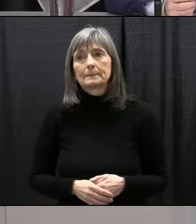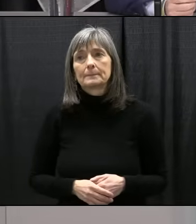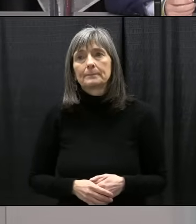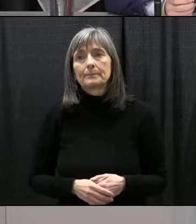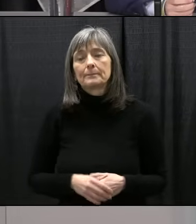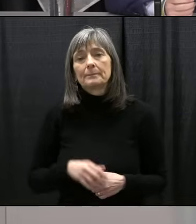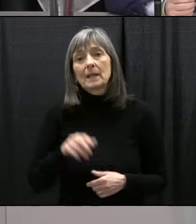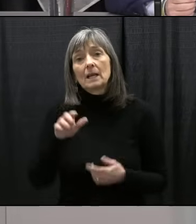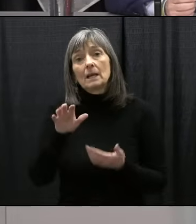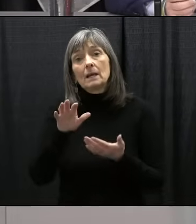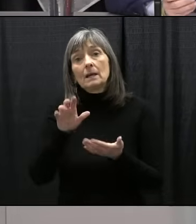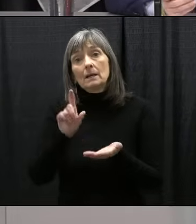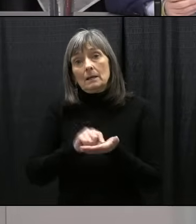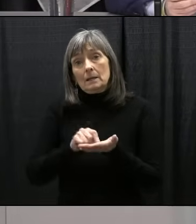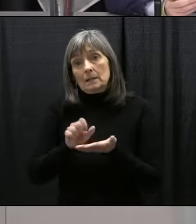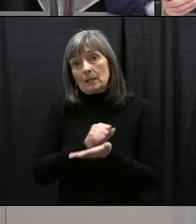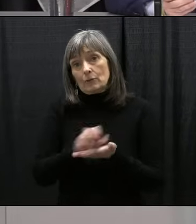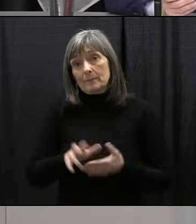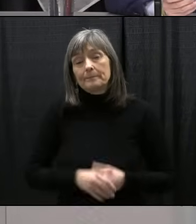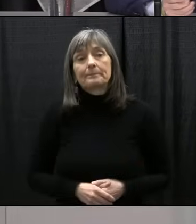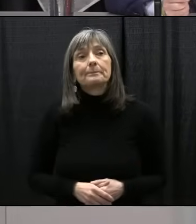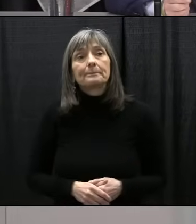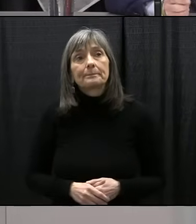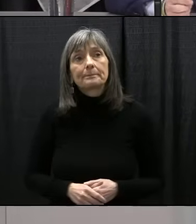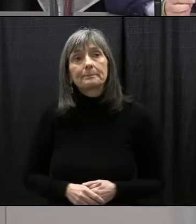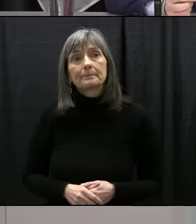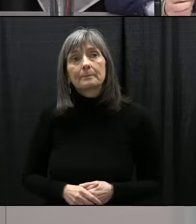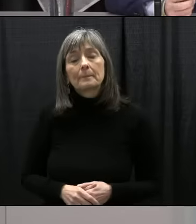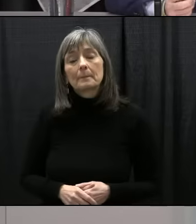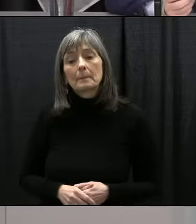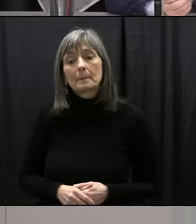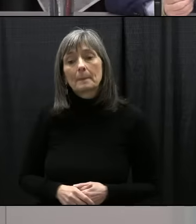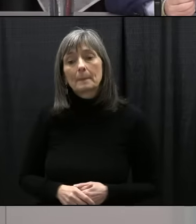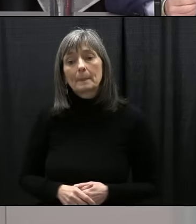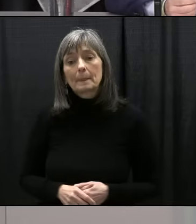Peter Jackson with the Telegram, do you have a final question?